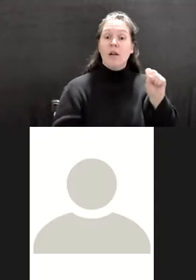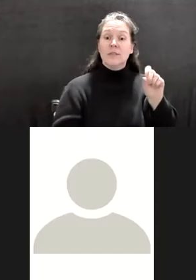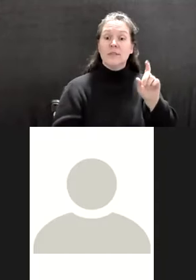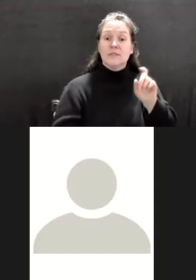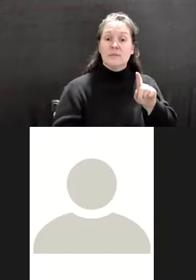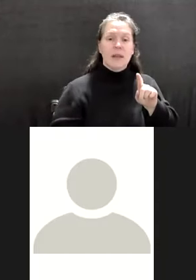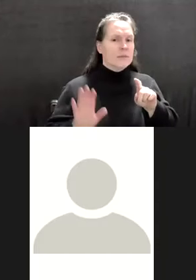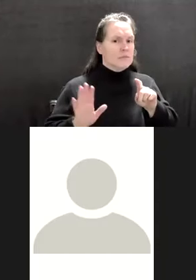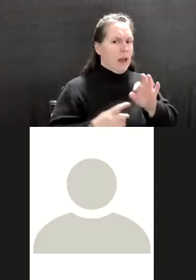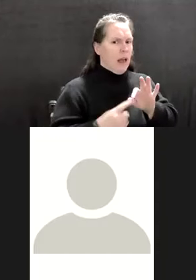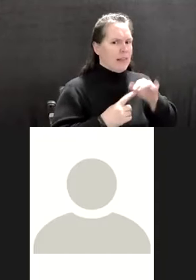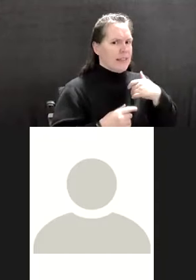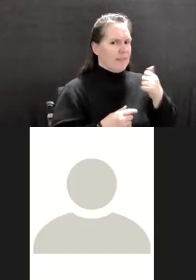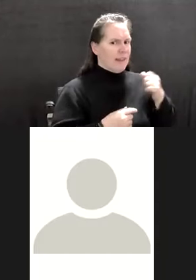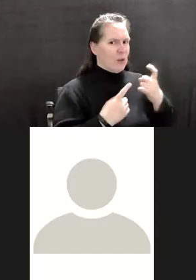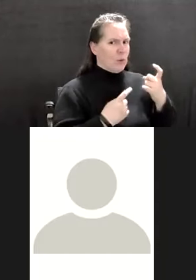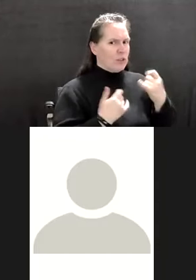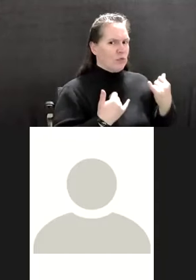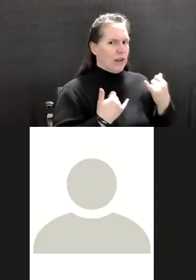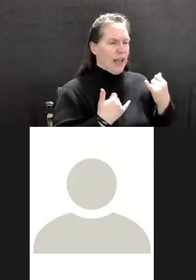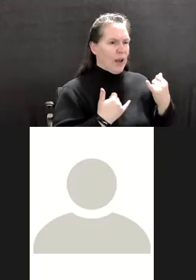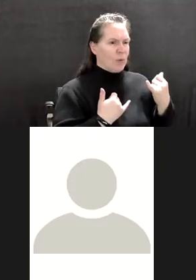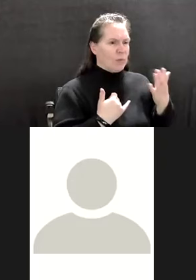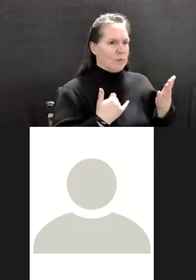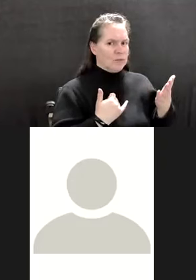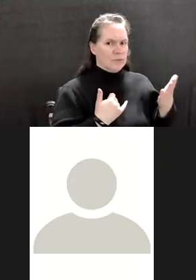any questions further.